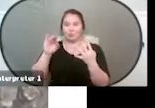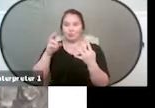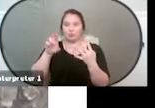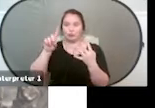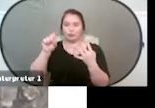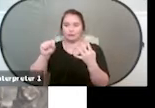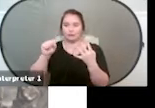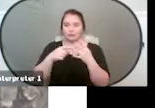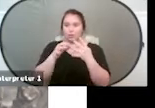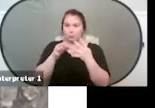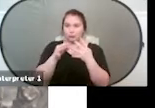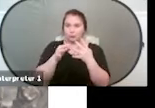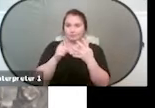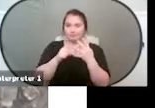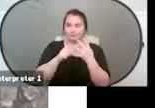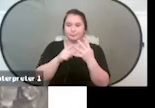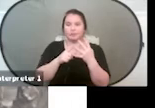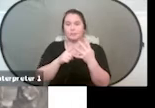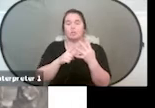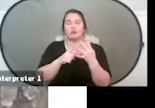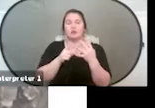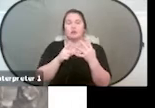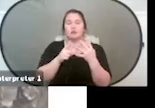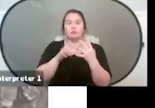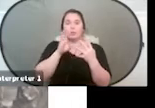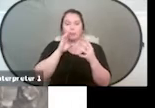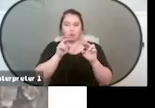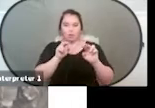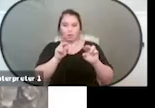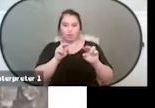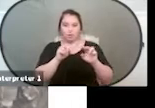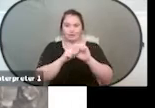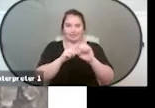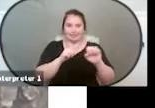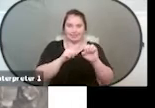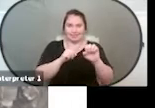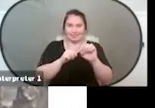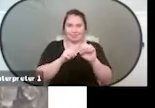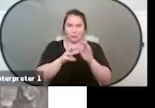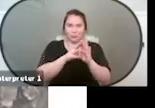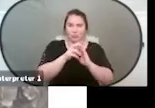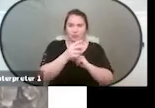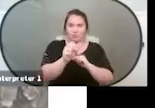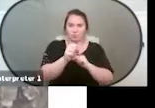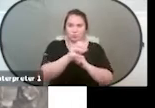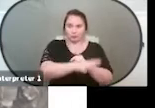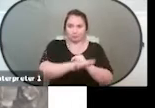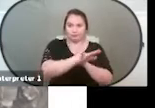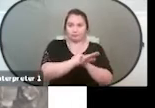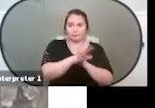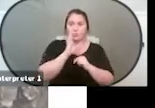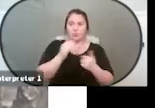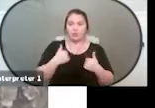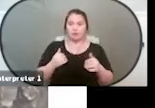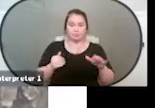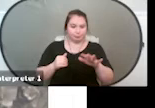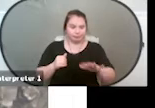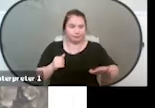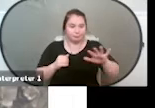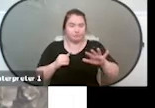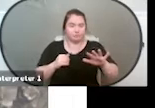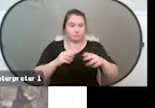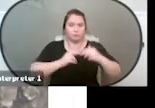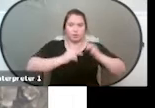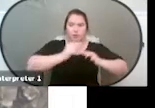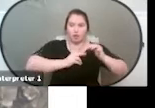with the incorporation of the property east of the current Waco High School site, there would be space to construct a new